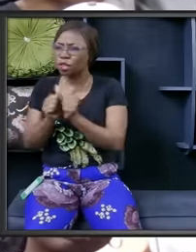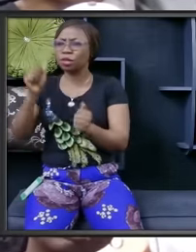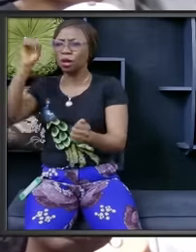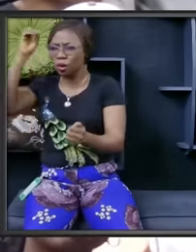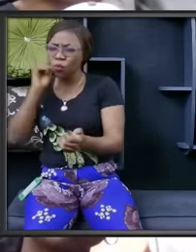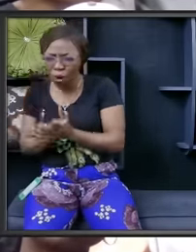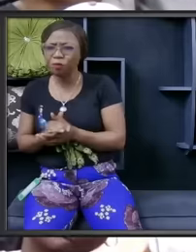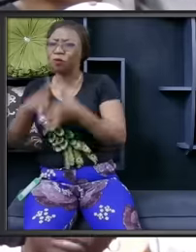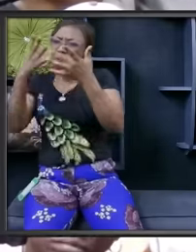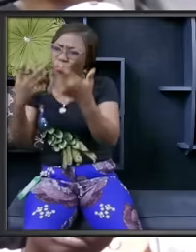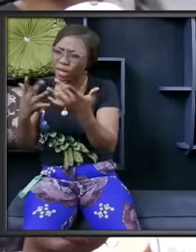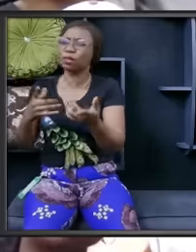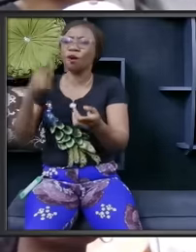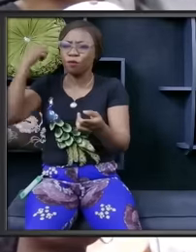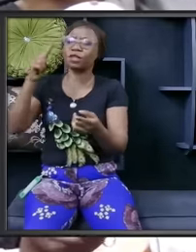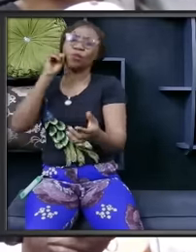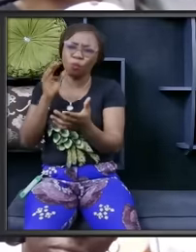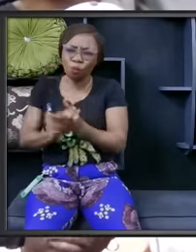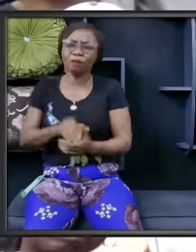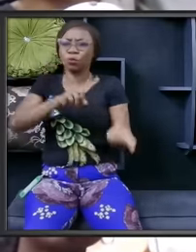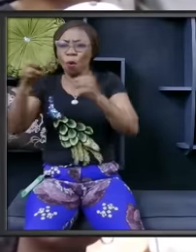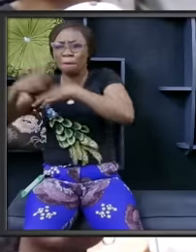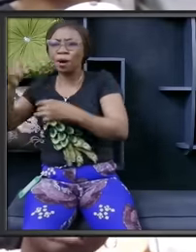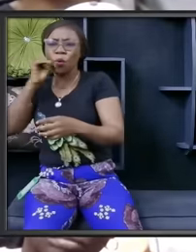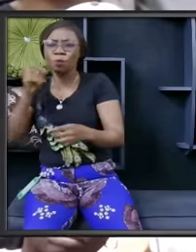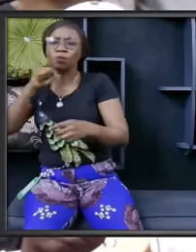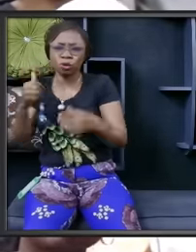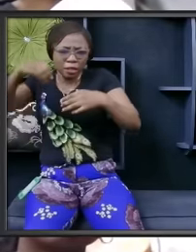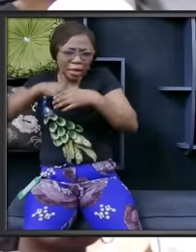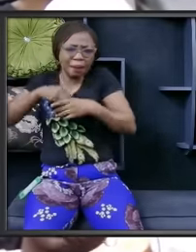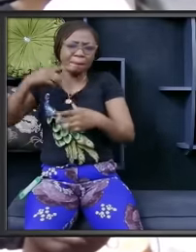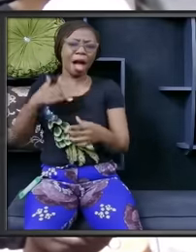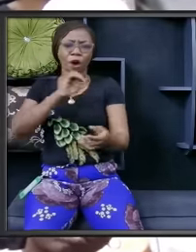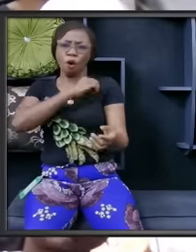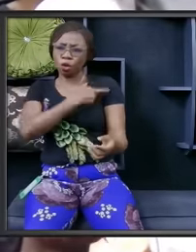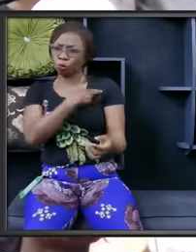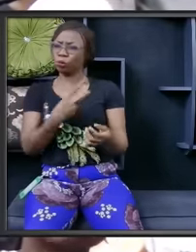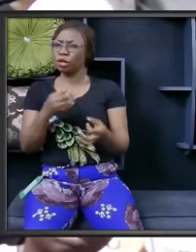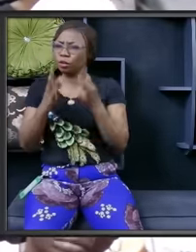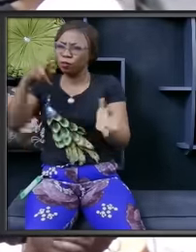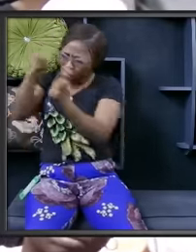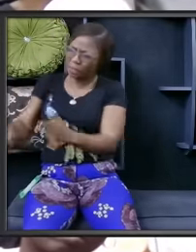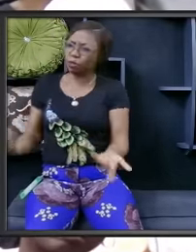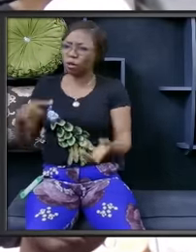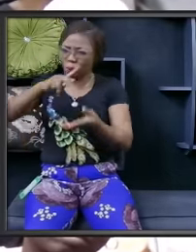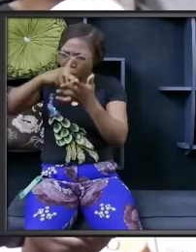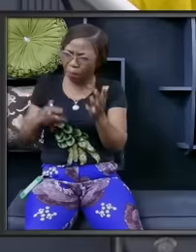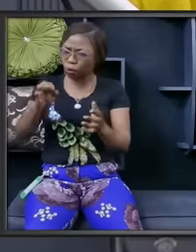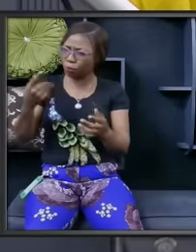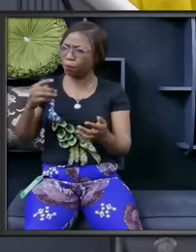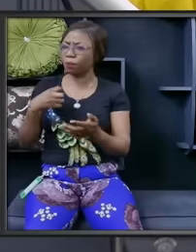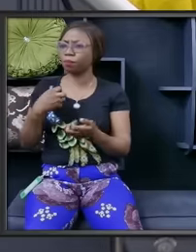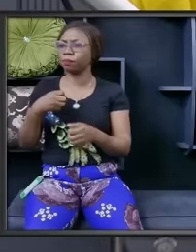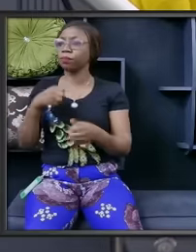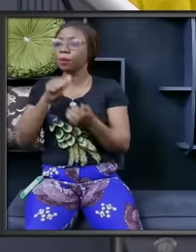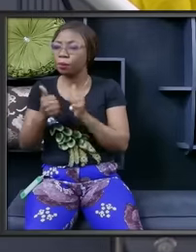wait, may the wife come home. Not in his hospital. Not in, say if he kill him, in don't be part of the problem. Mm. So now Dr. Brown go